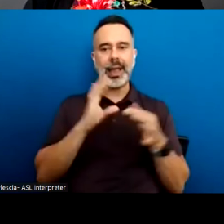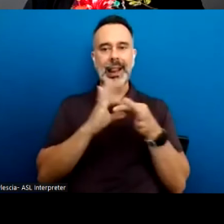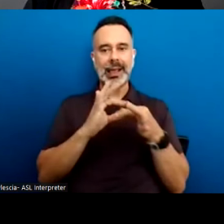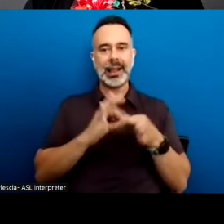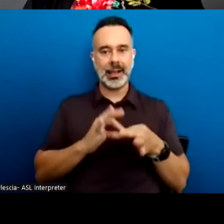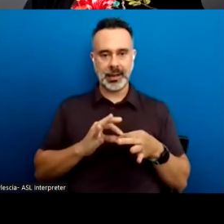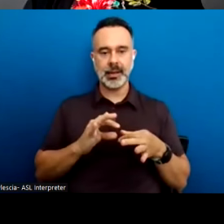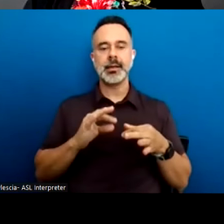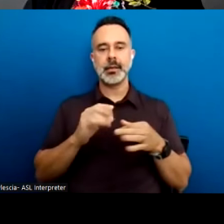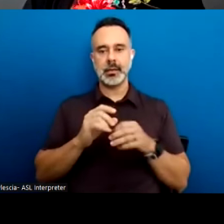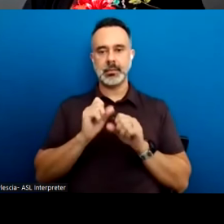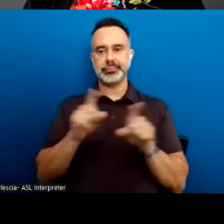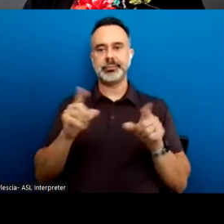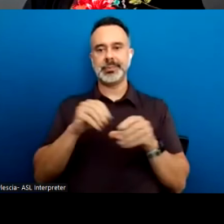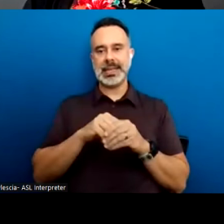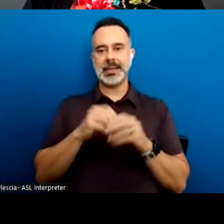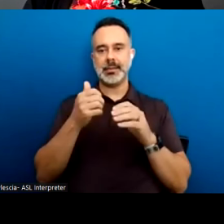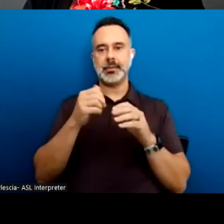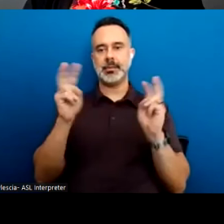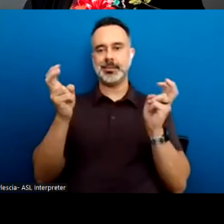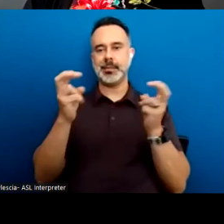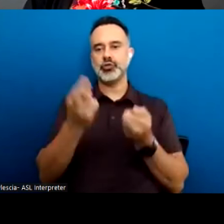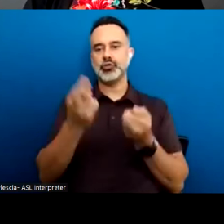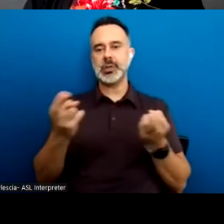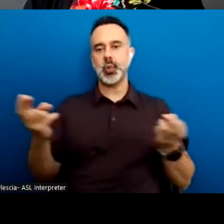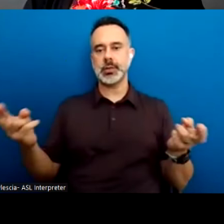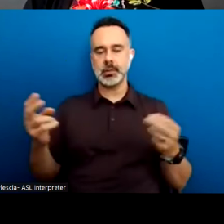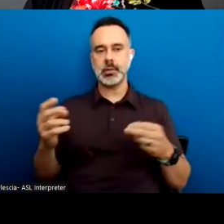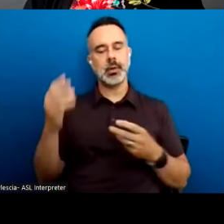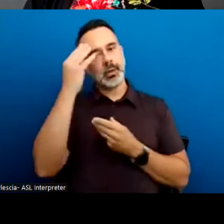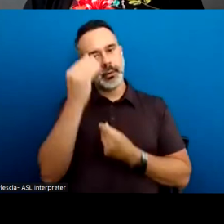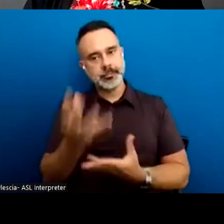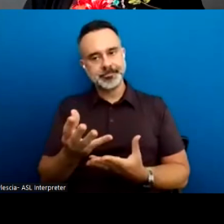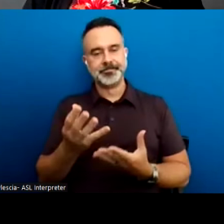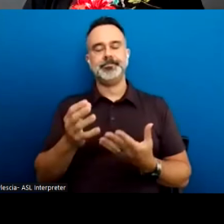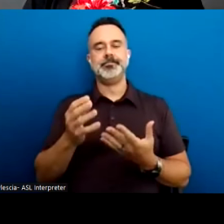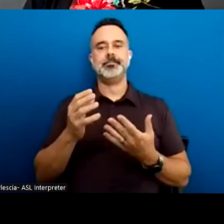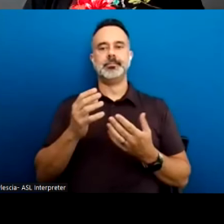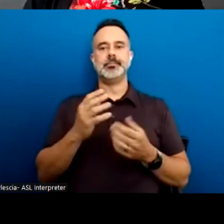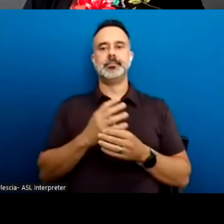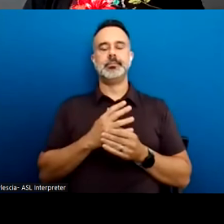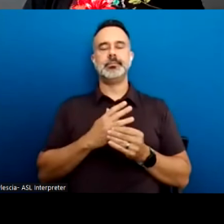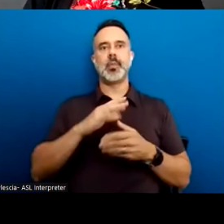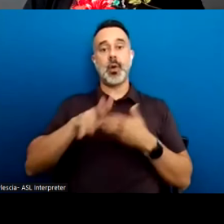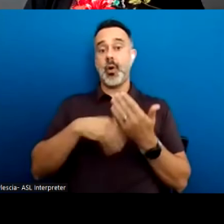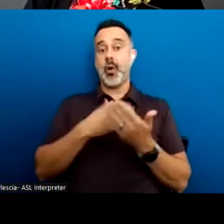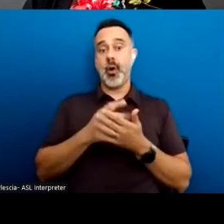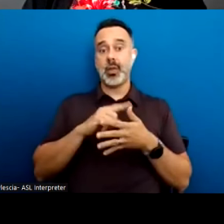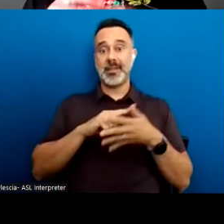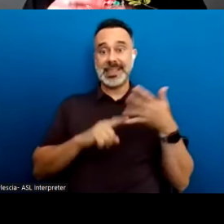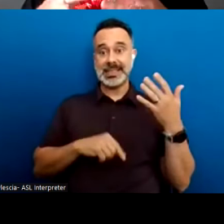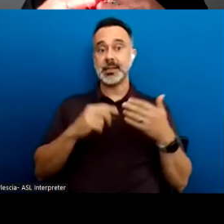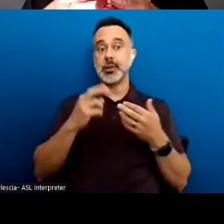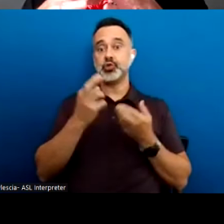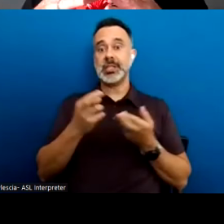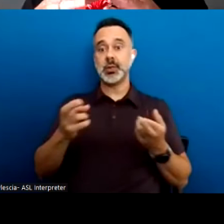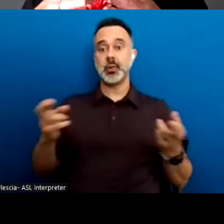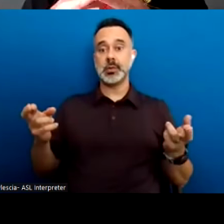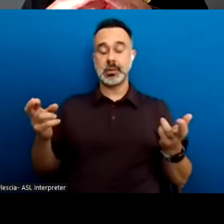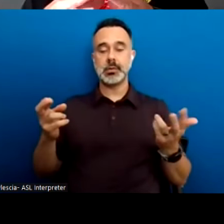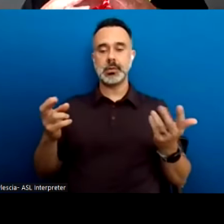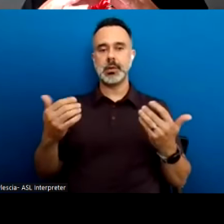those in the resources. I just want everyone to know right now that all of these resources have